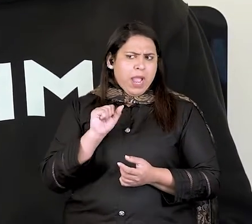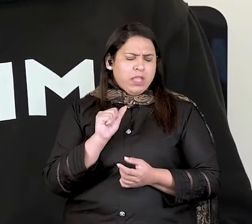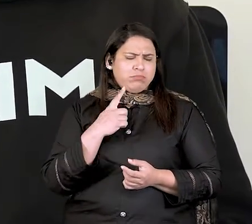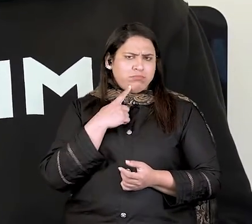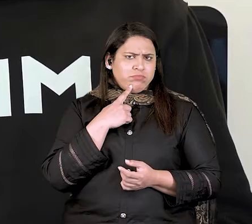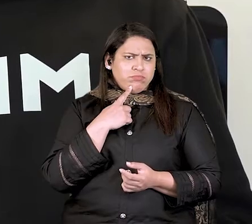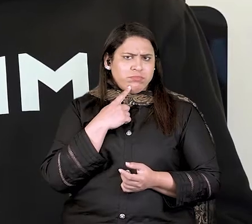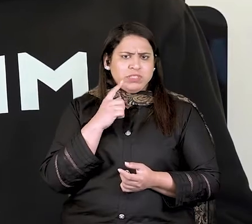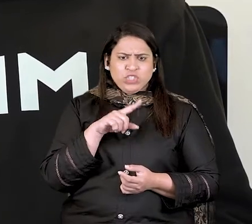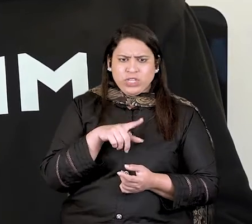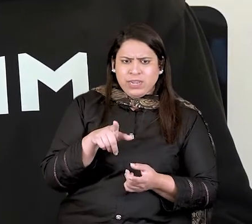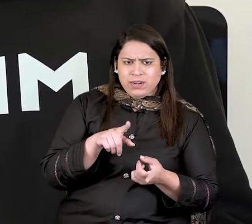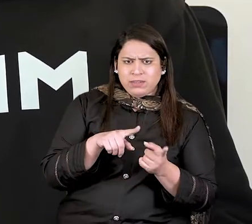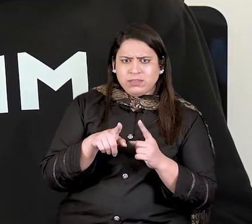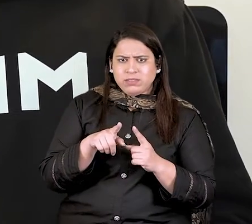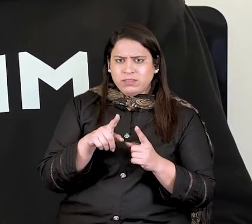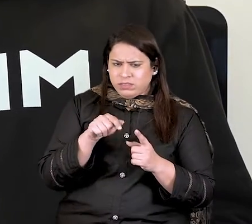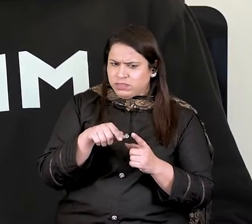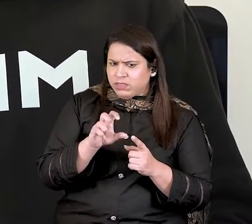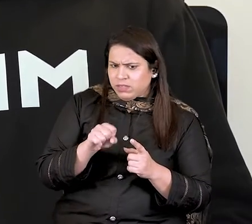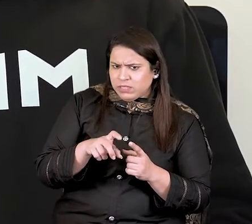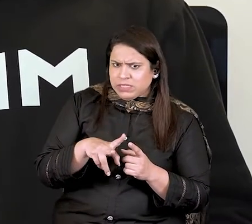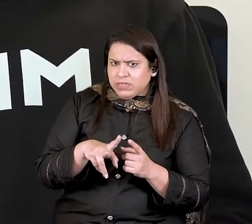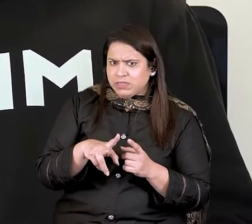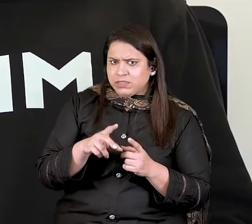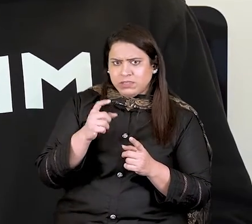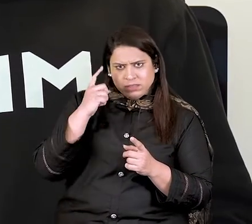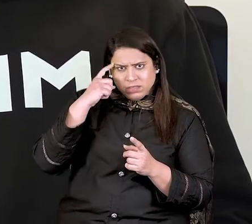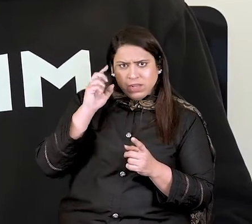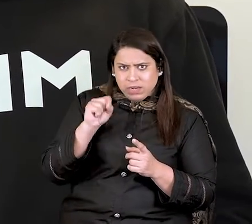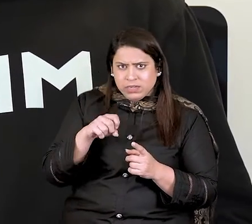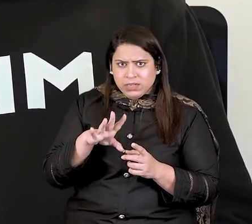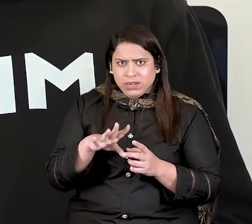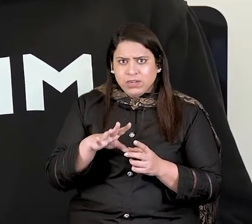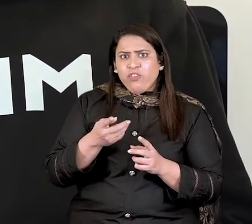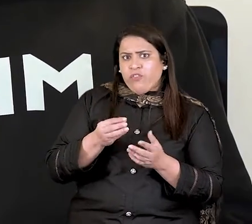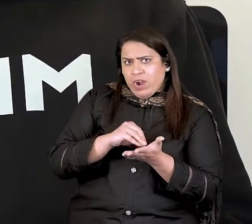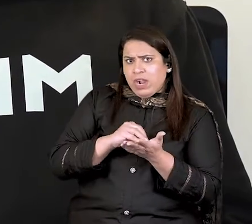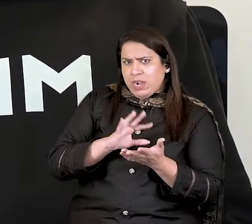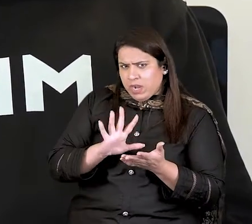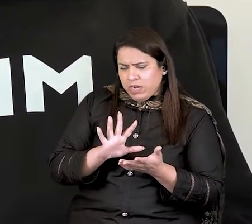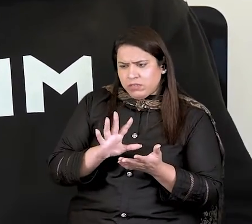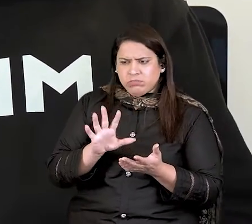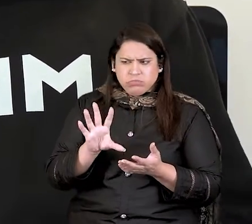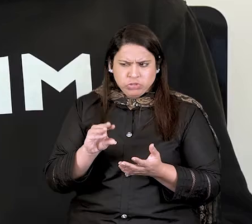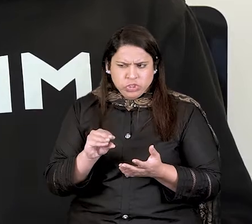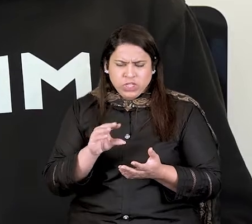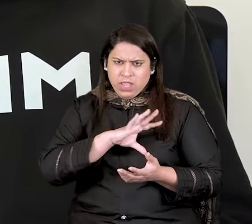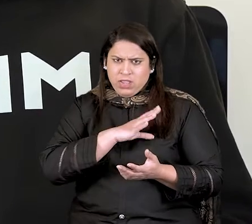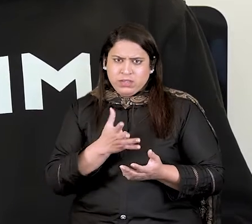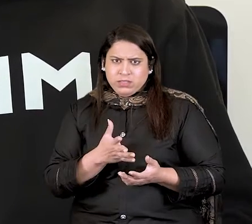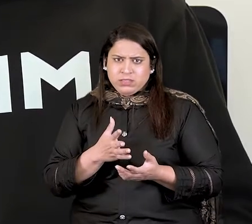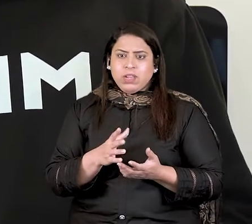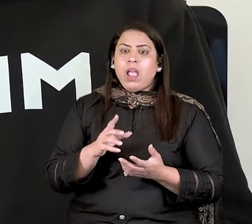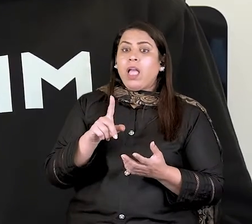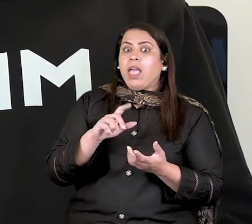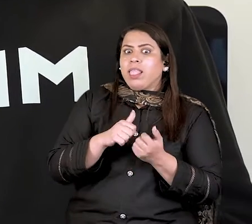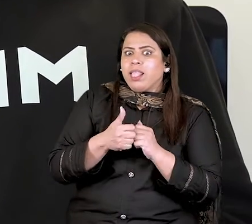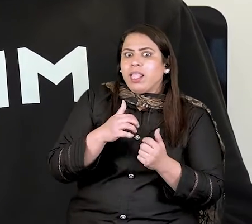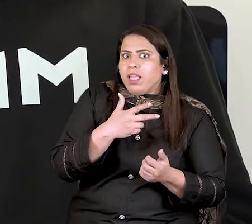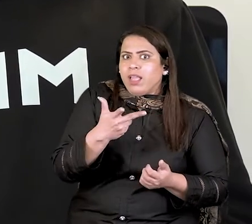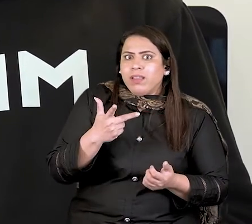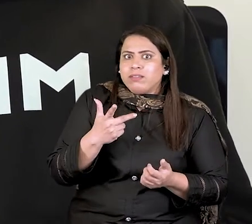do it. And your dad. And my dad. And my dad. Yes. And all of us. obviously, their dad was the same. When I would speak to him, he said to